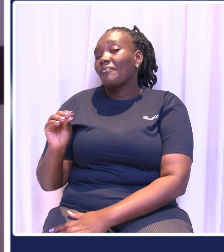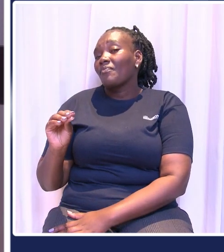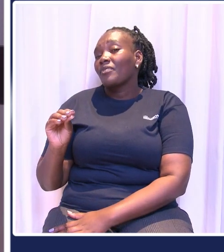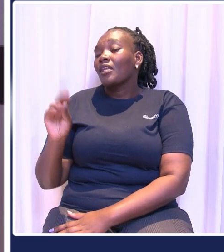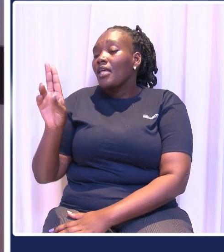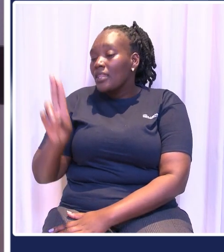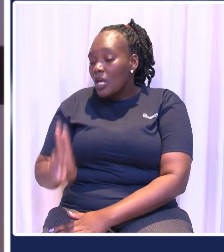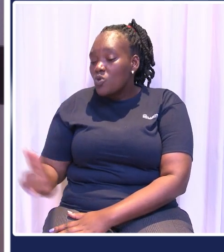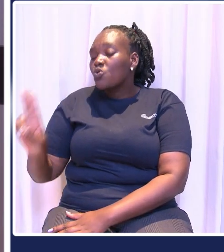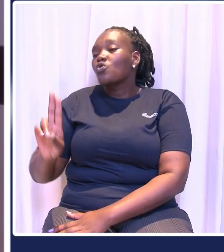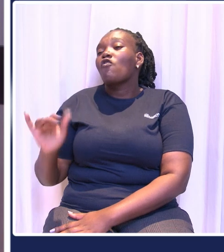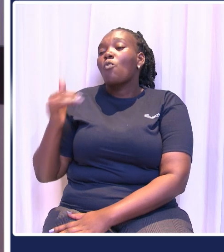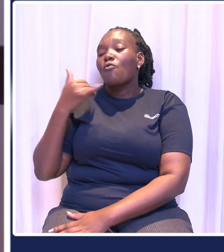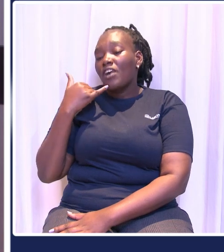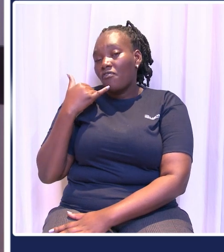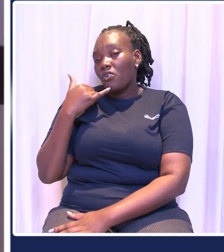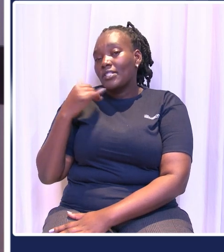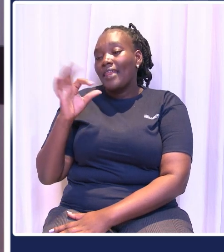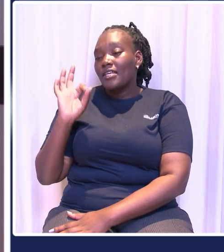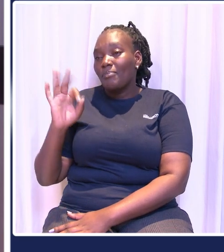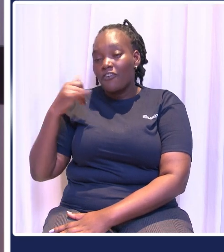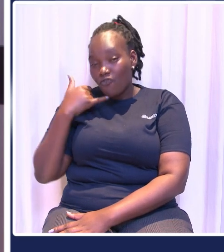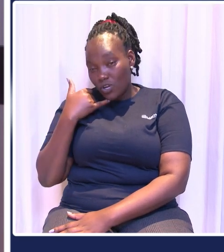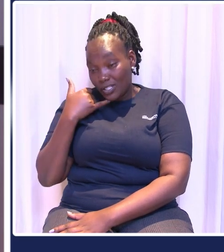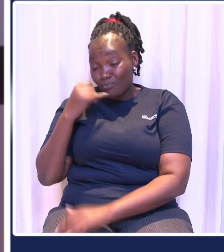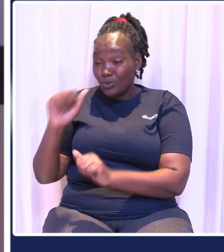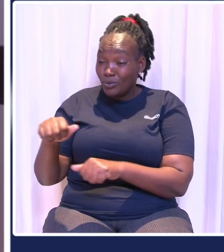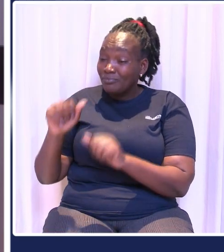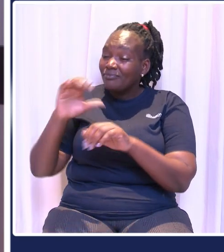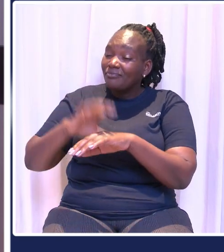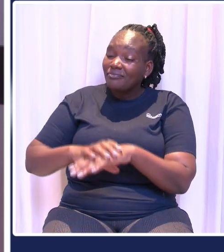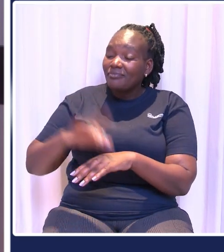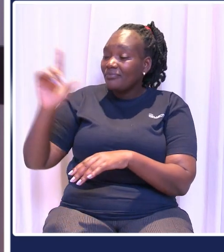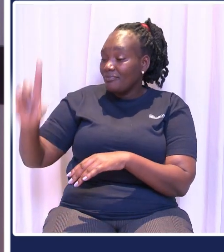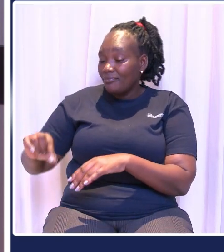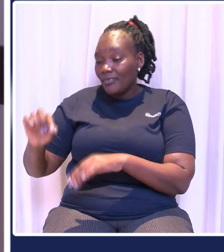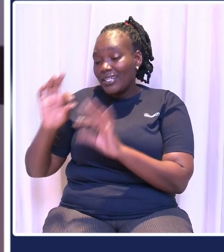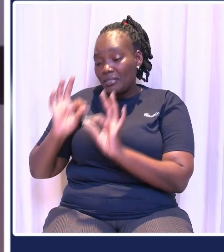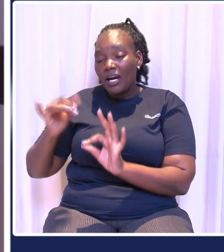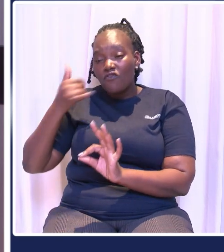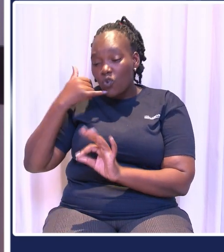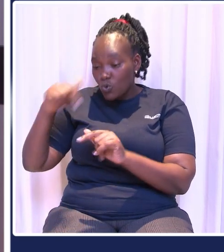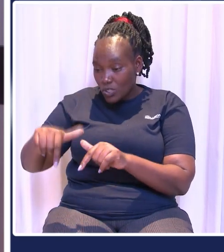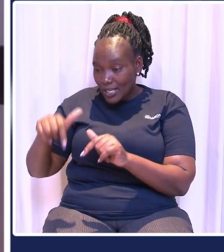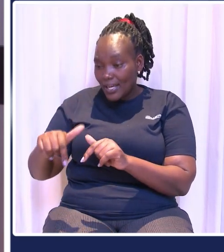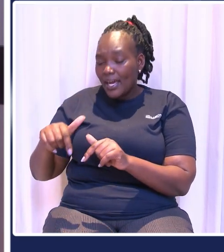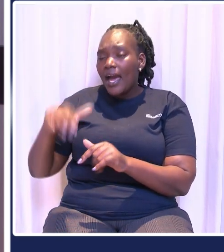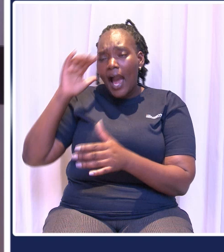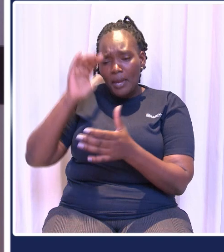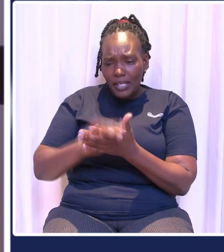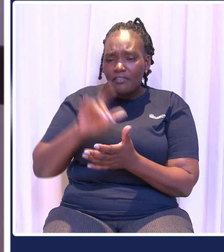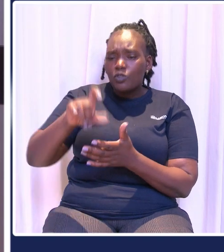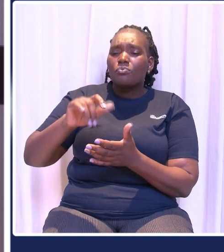is the use of mobile phones, smartphones. And you can get a cheap smartphone today, and I believe it should be cheaper